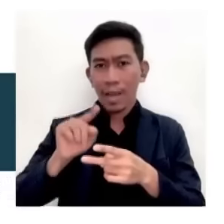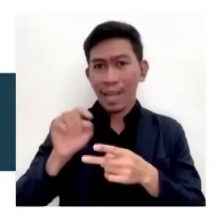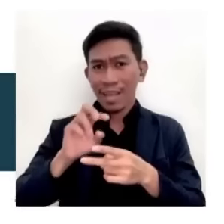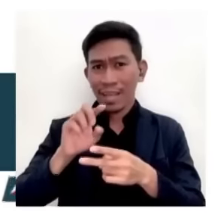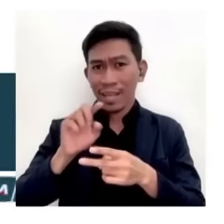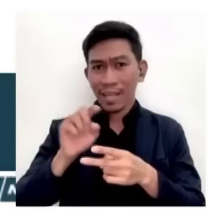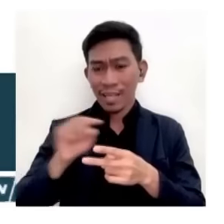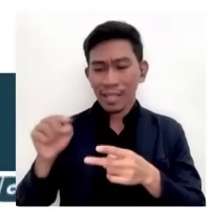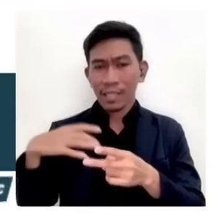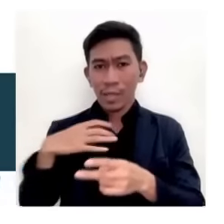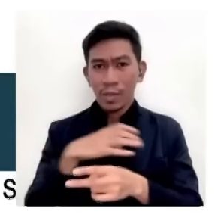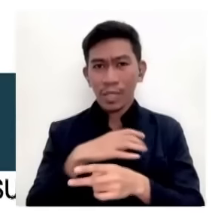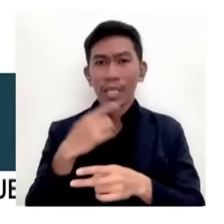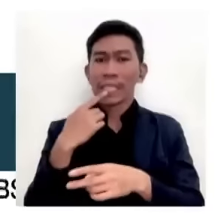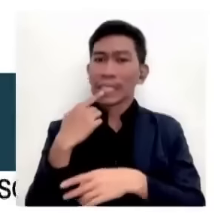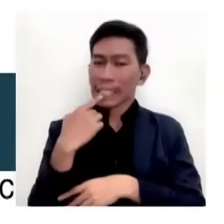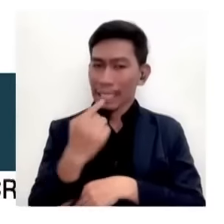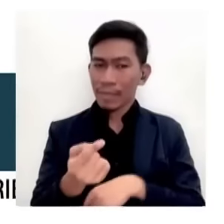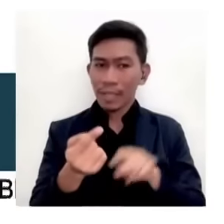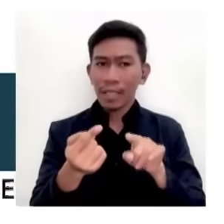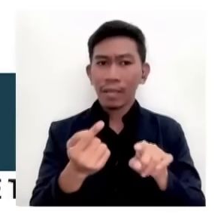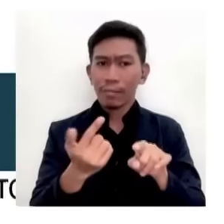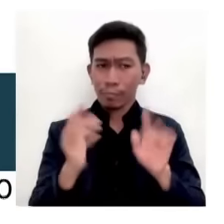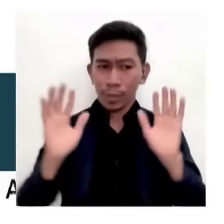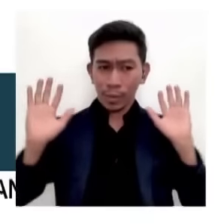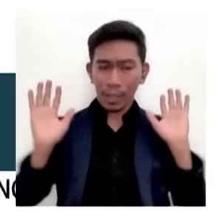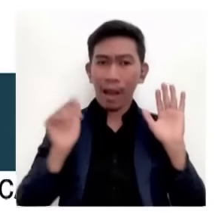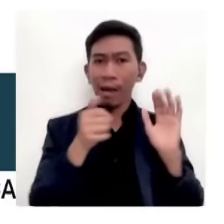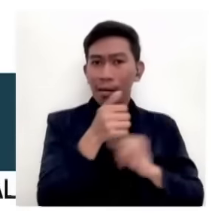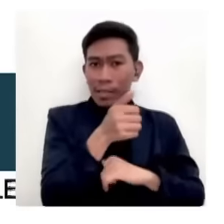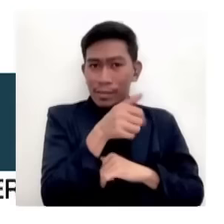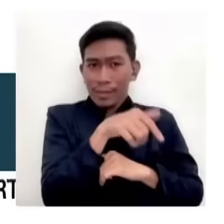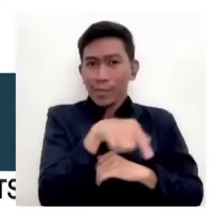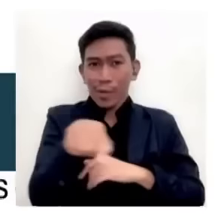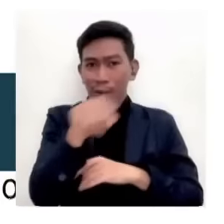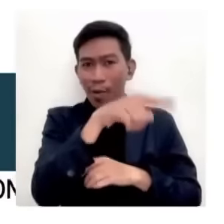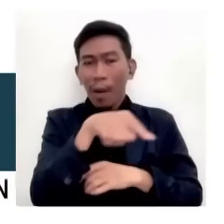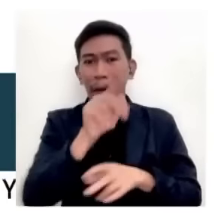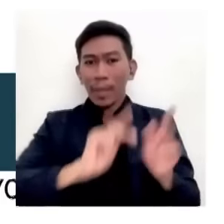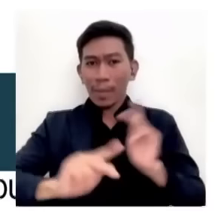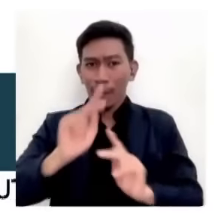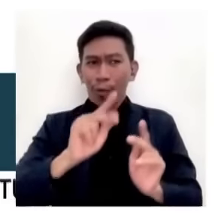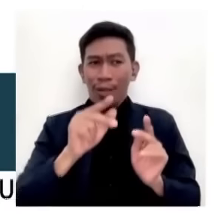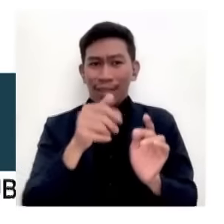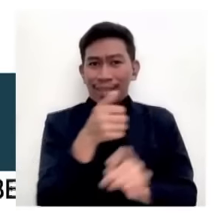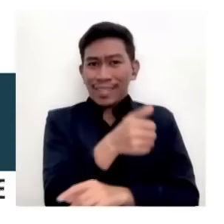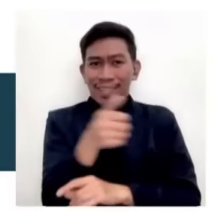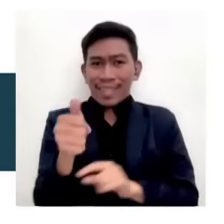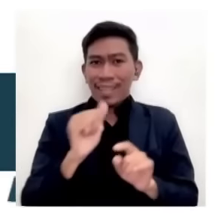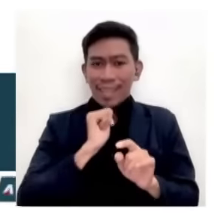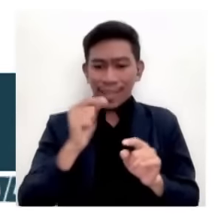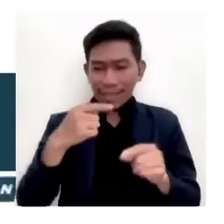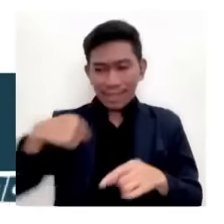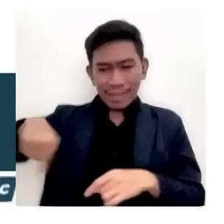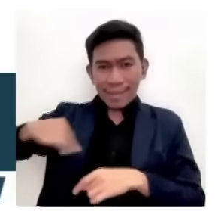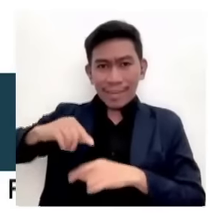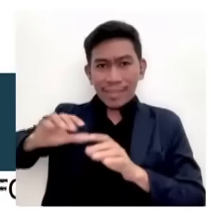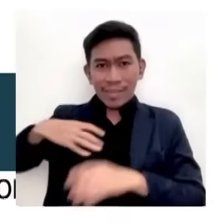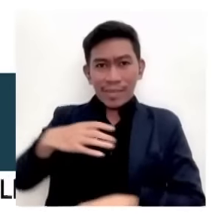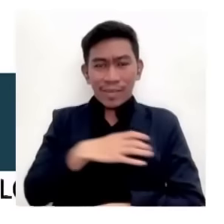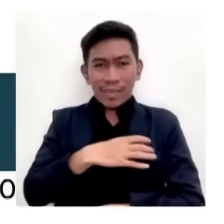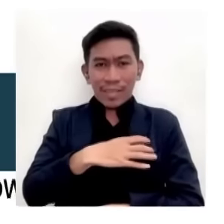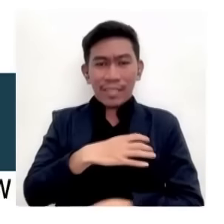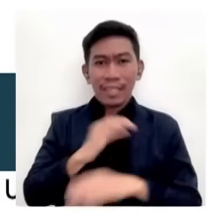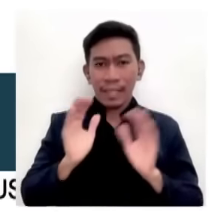it. This is the real people's will. Taong bayan daw po ang kumikilos dito, hindi naman sila. Well, it